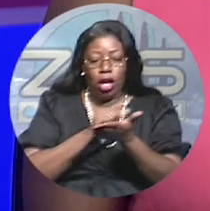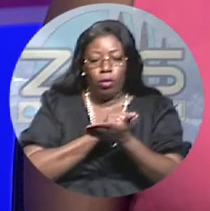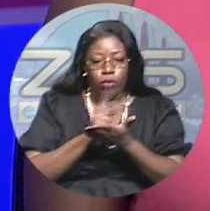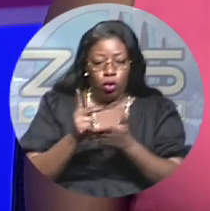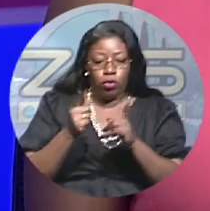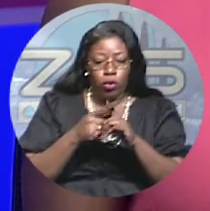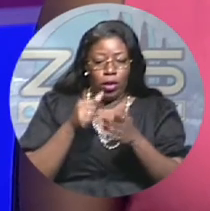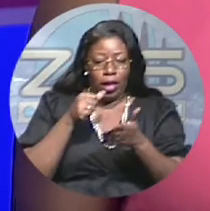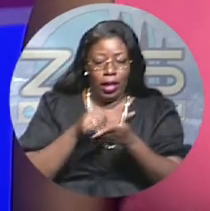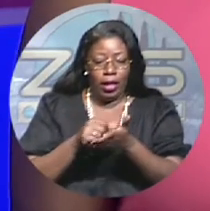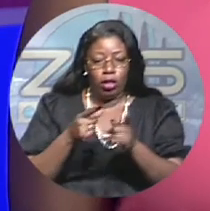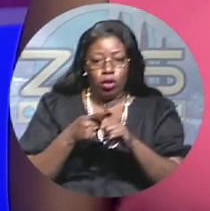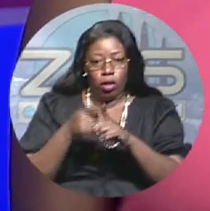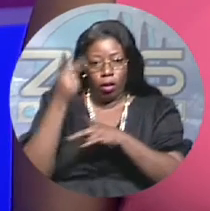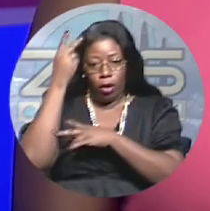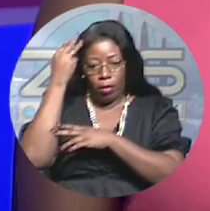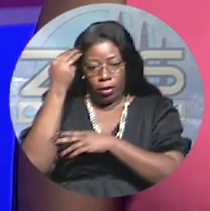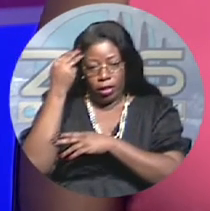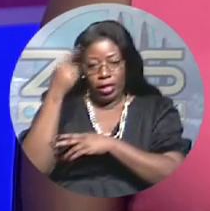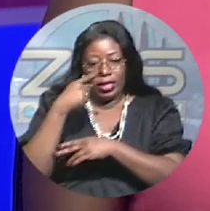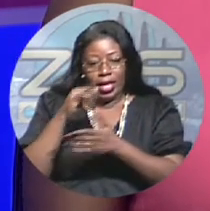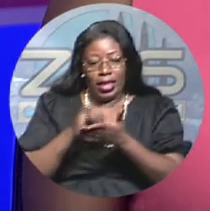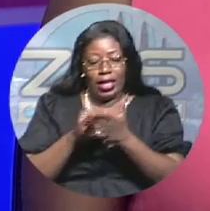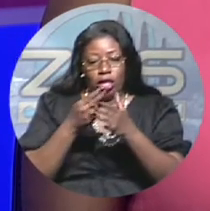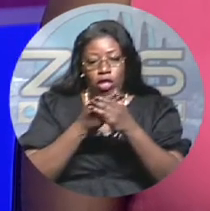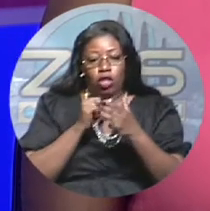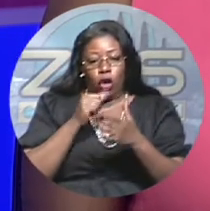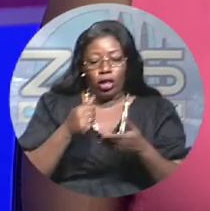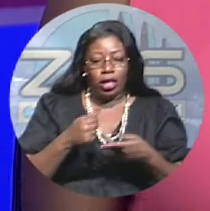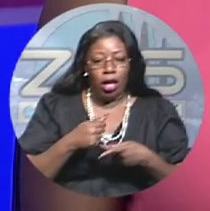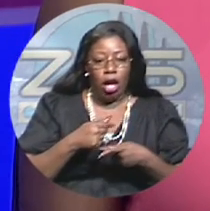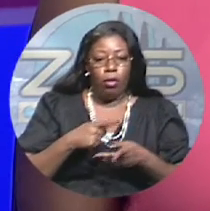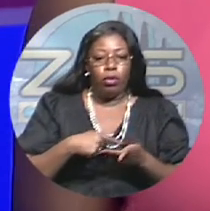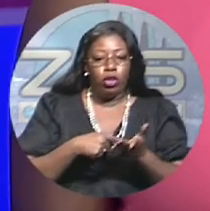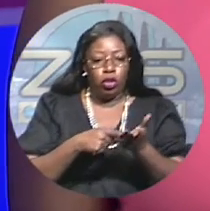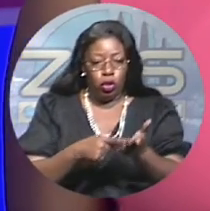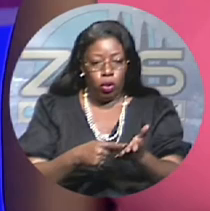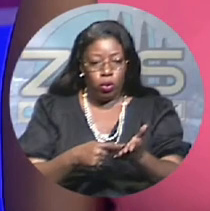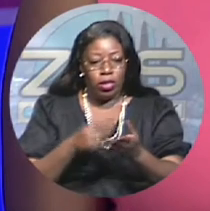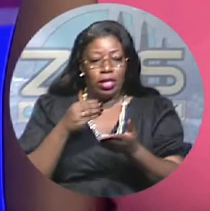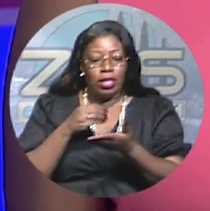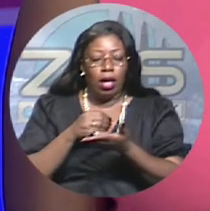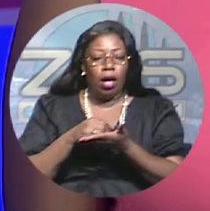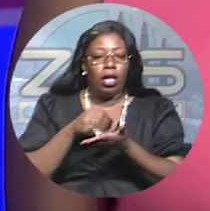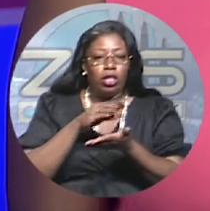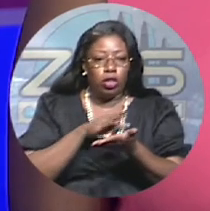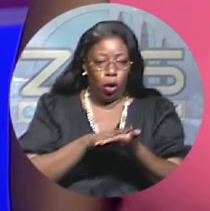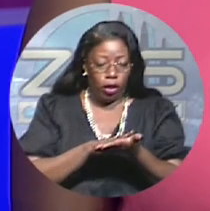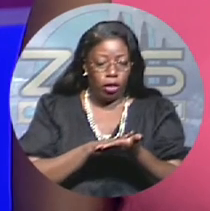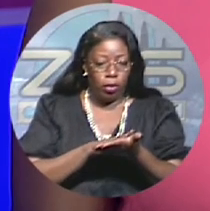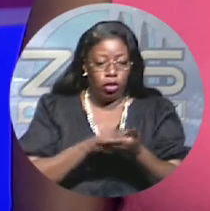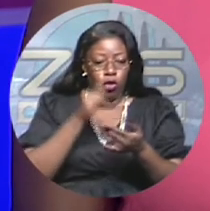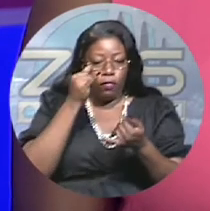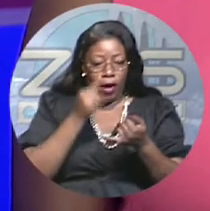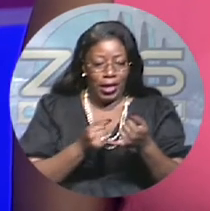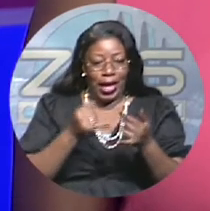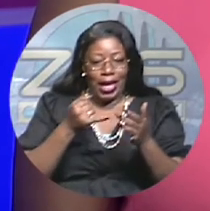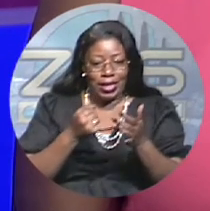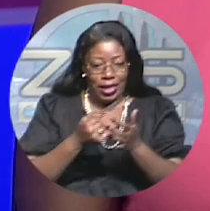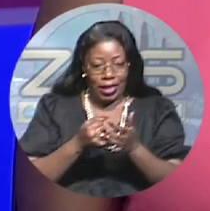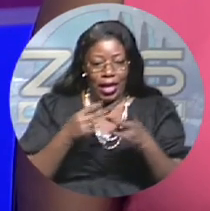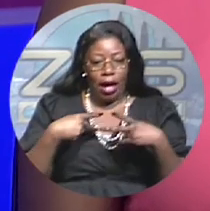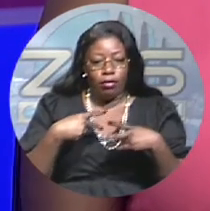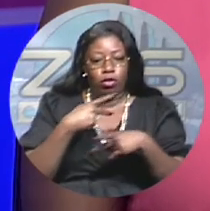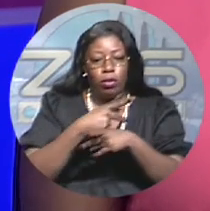letter to the prime minister, but he says the union failed to produce the necessary documents to finalize it and instead requested to be